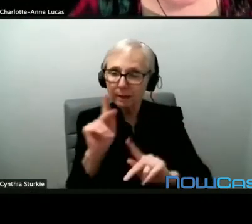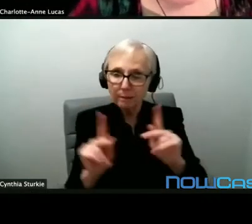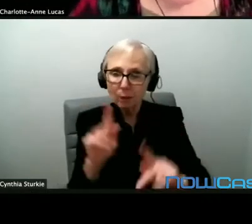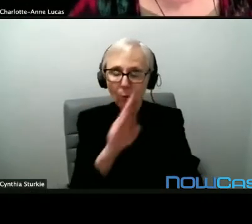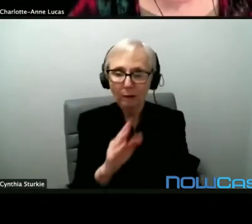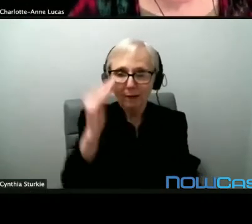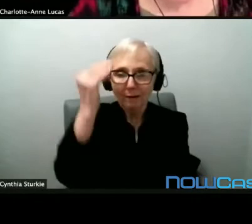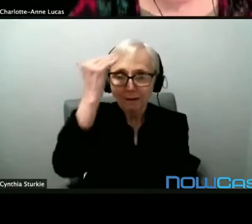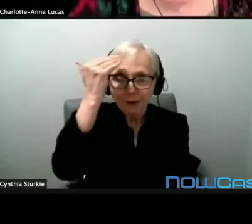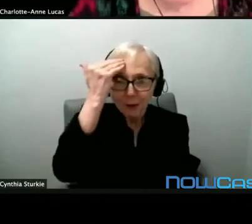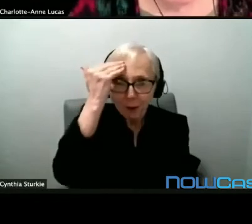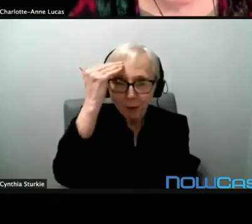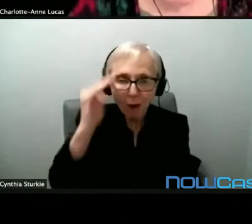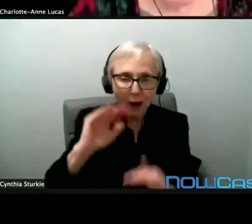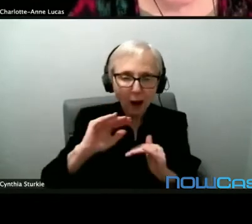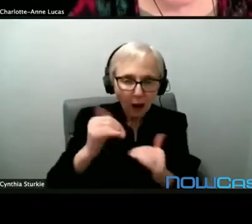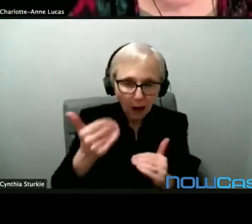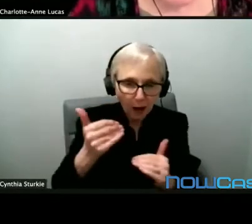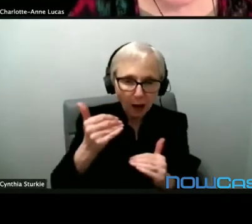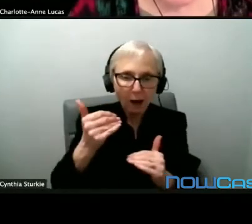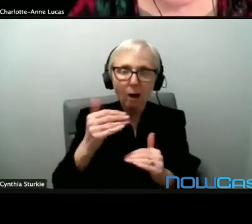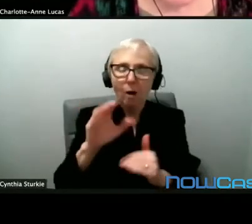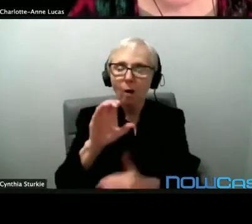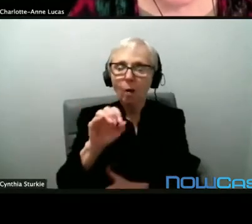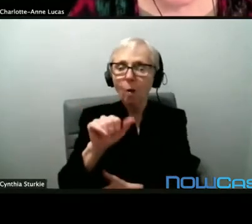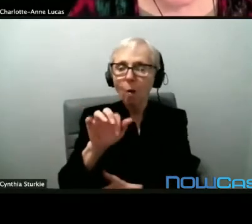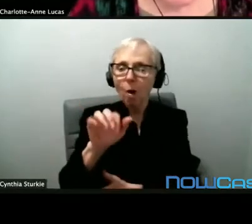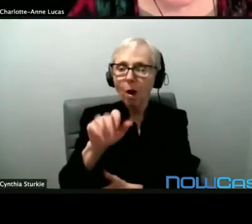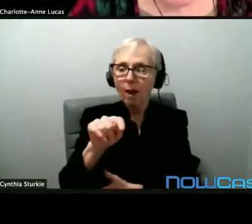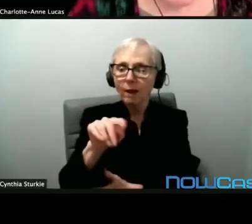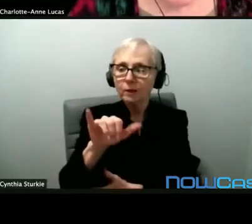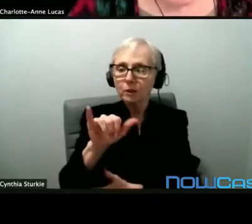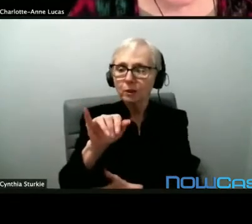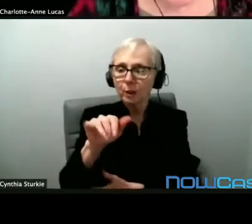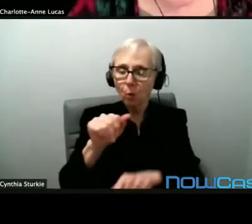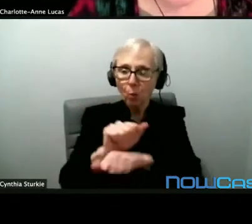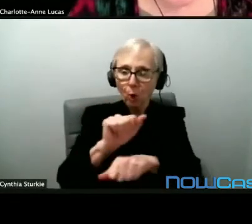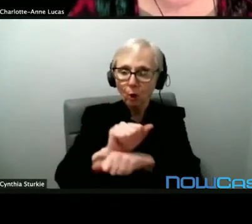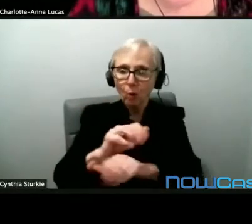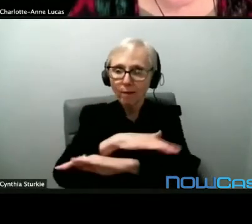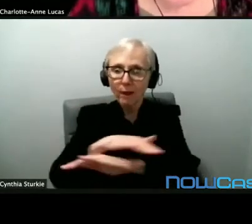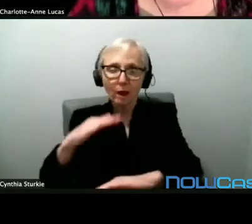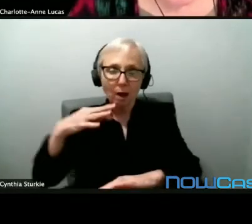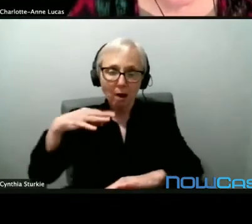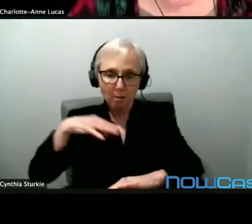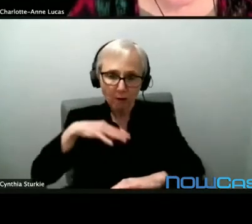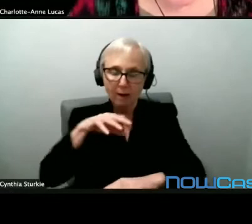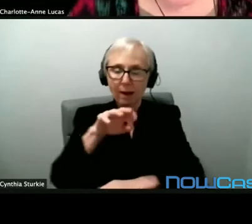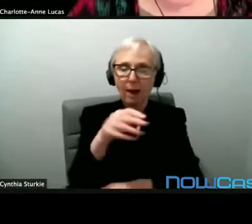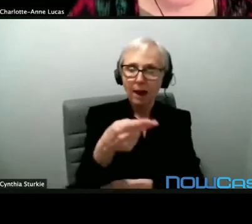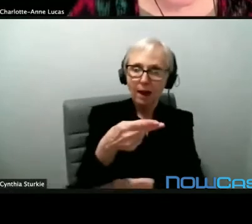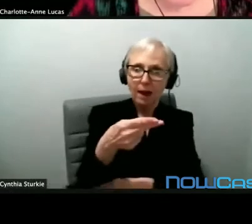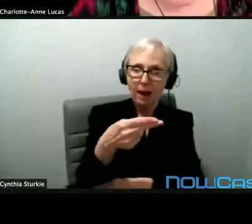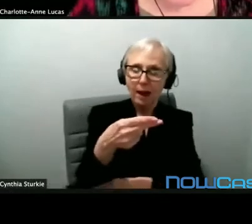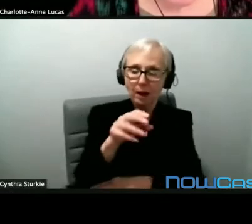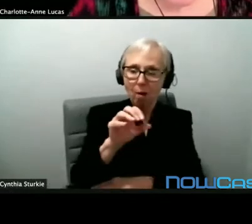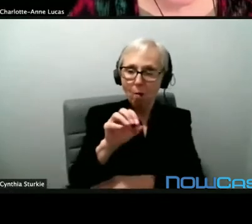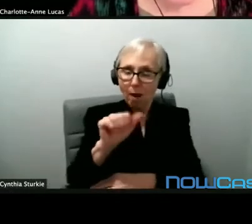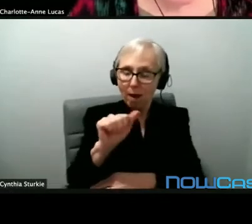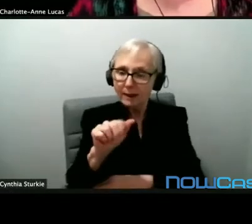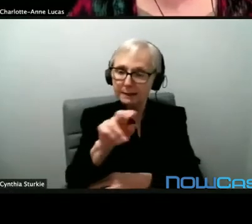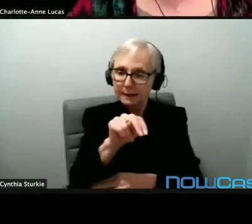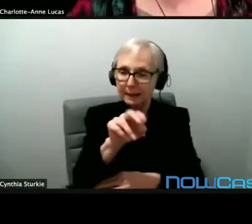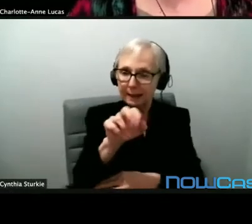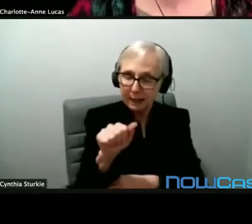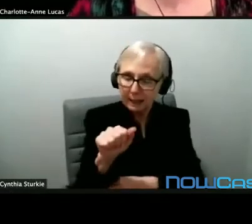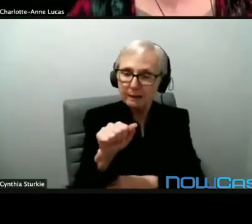know. How we do that, though? Coalition building, work with our nonprofits, working with our HOAs and NAs, working with our social groups,